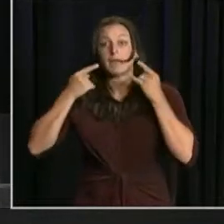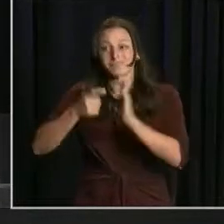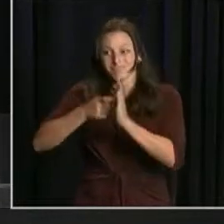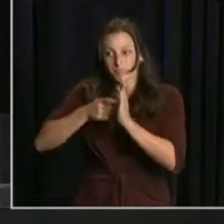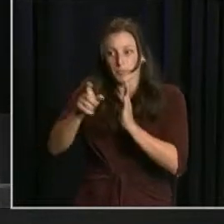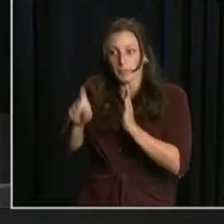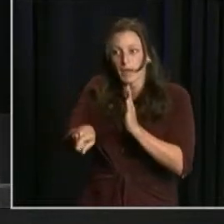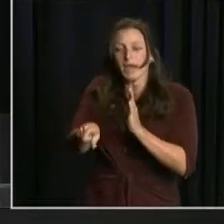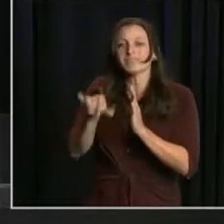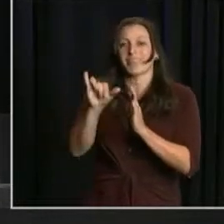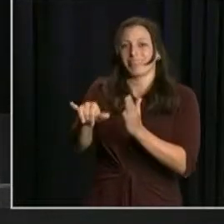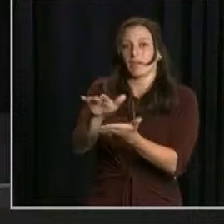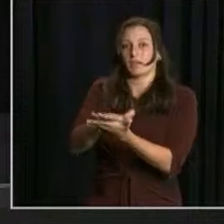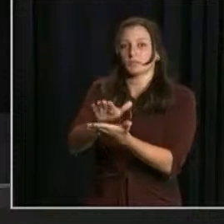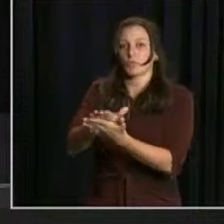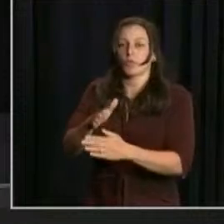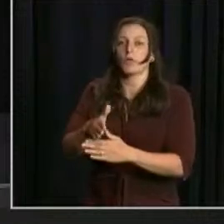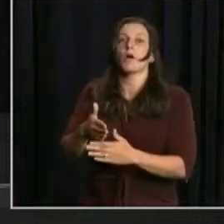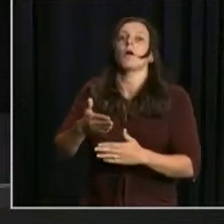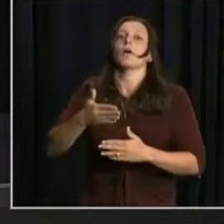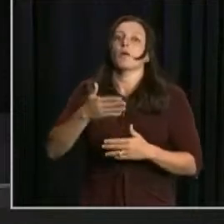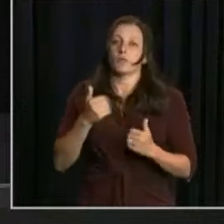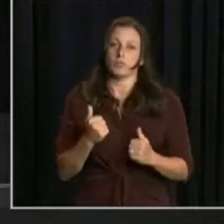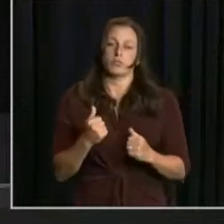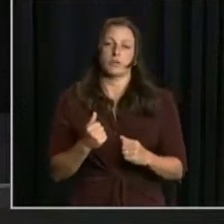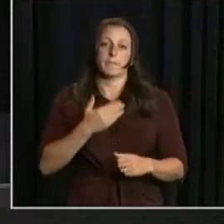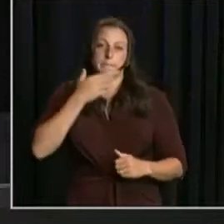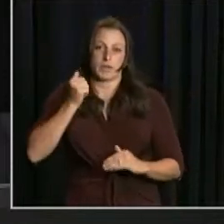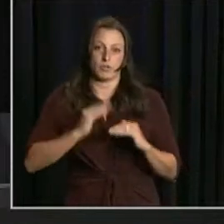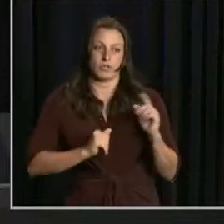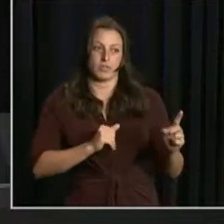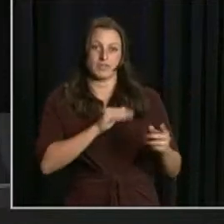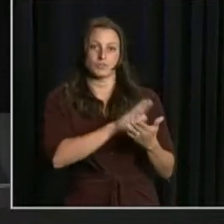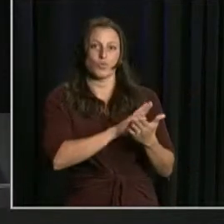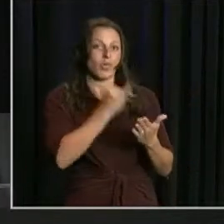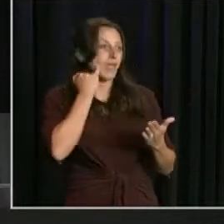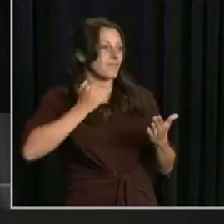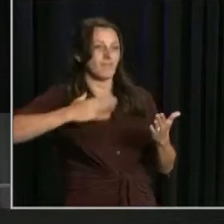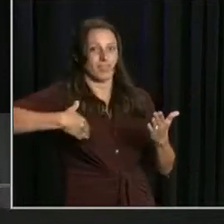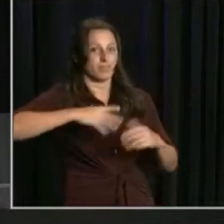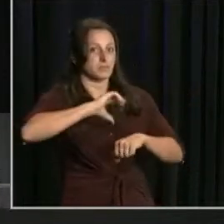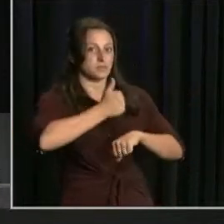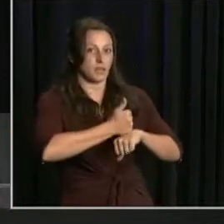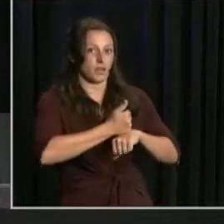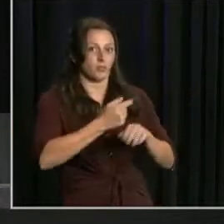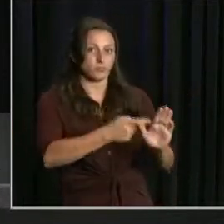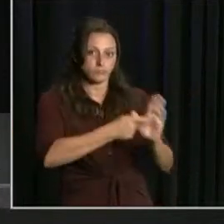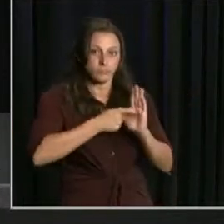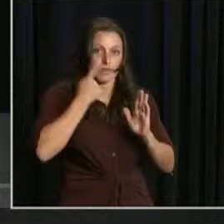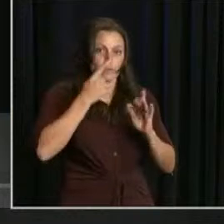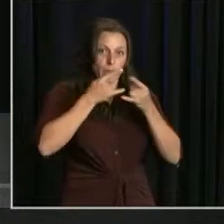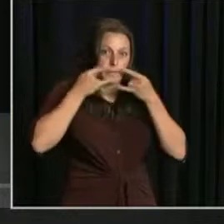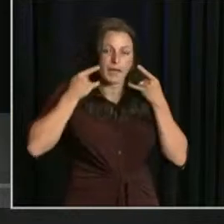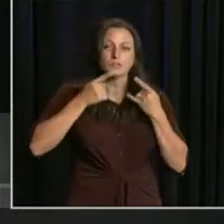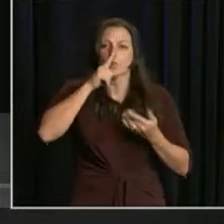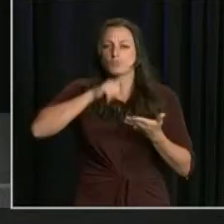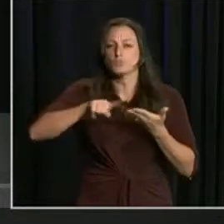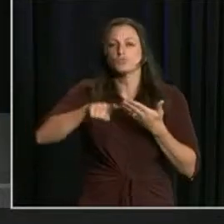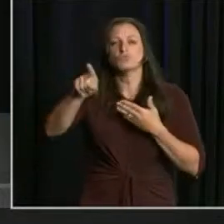better shape than without it. A more detailed study of some of the ones in Arizona showed there was